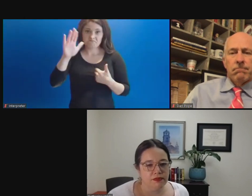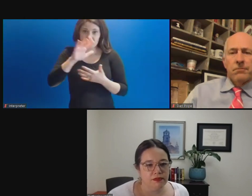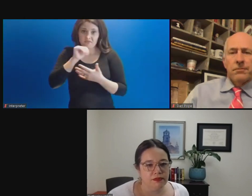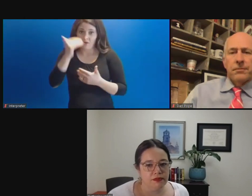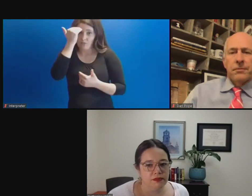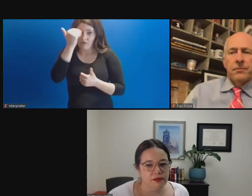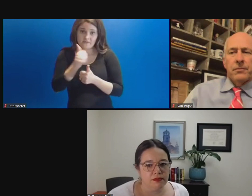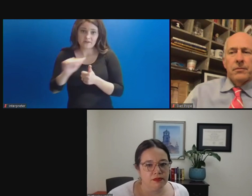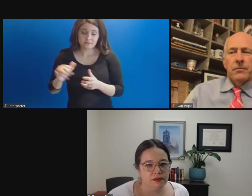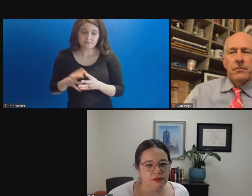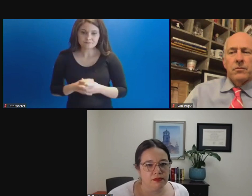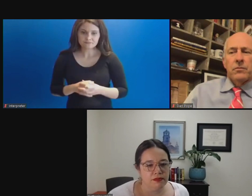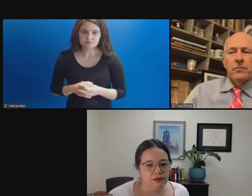Next question is from Adon Rubio.